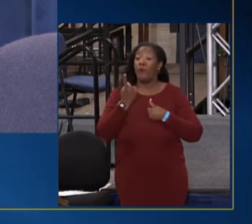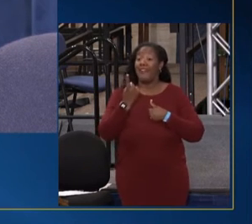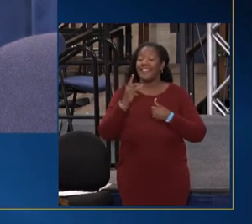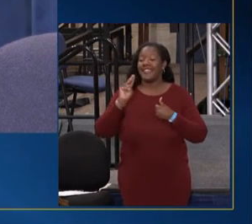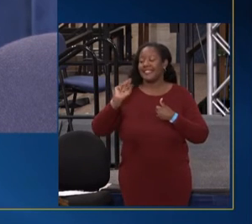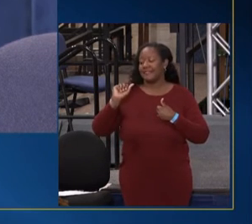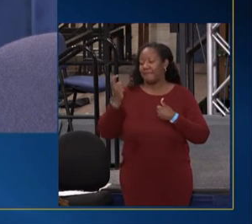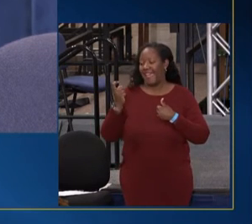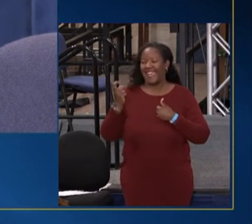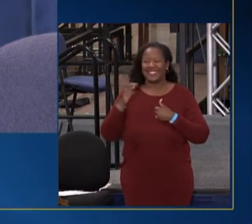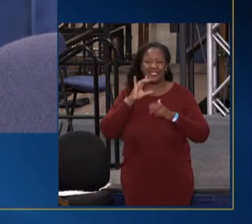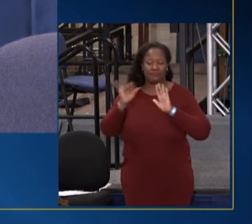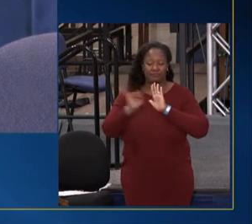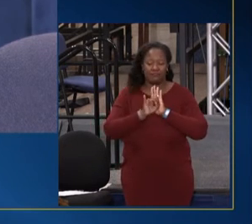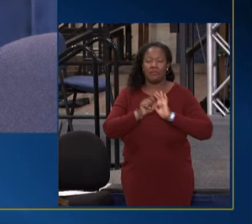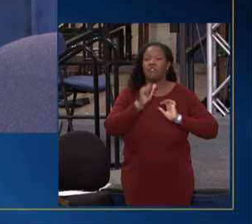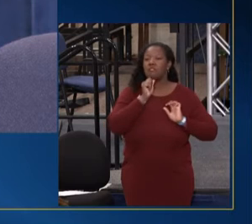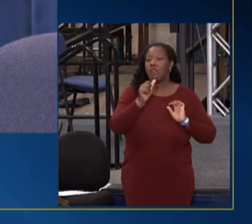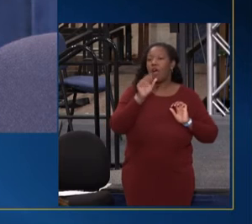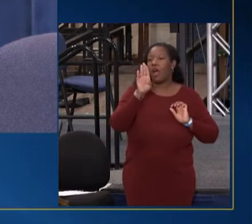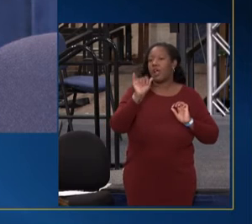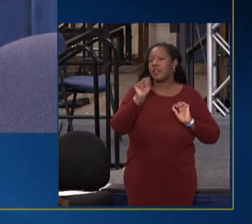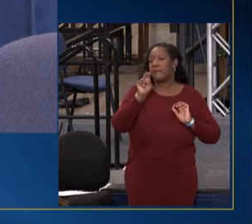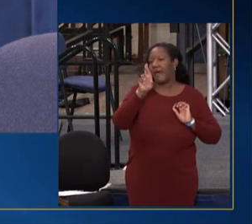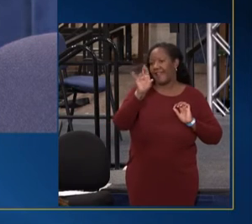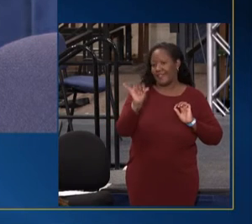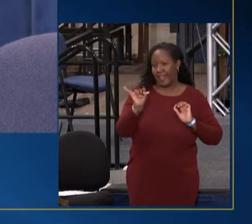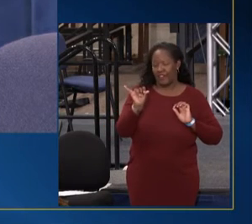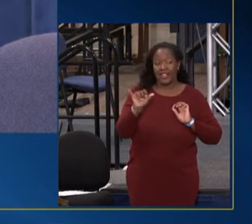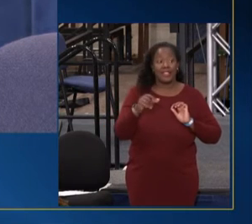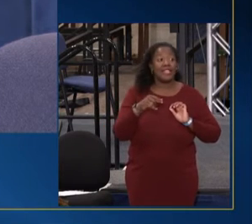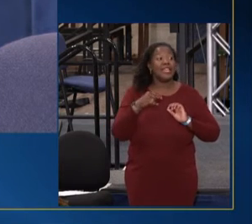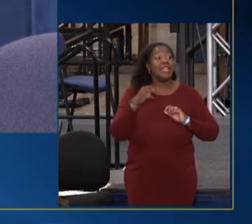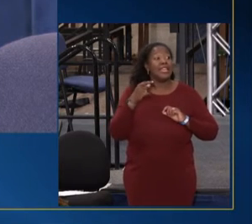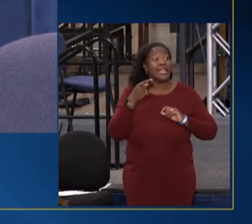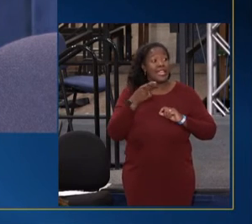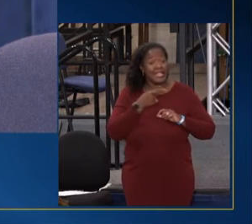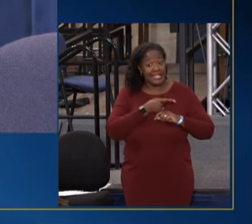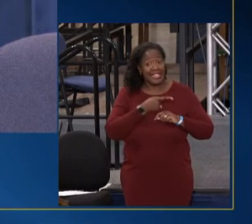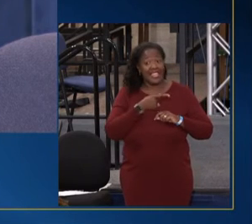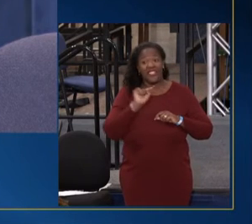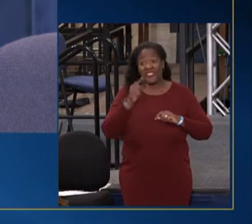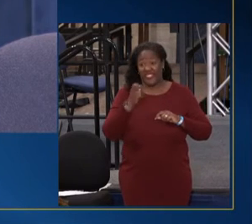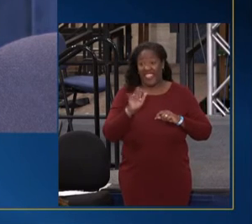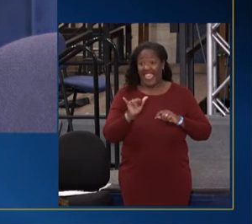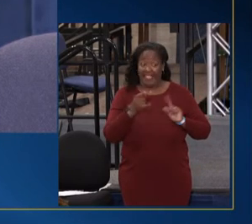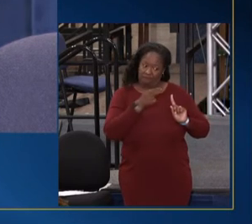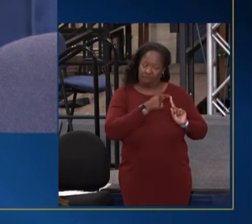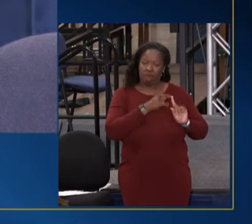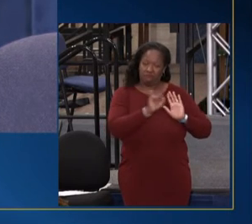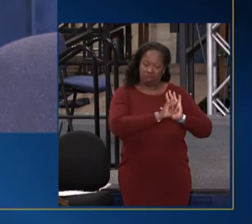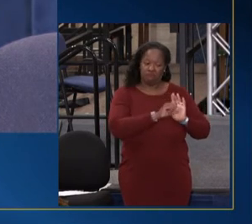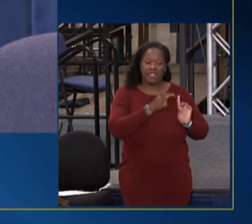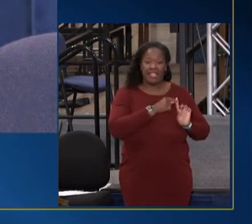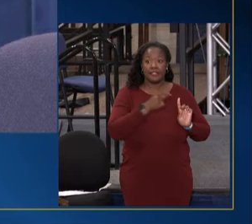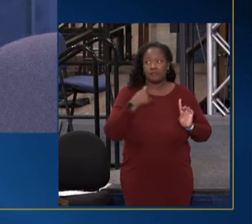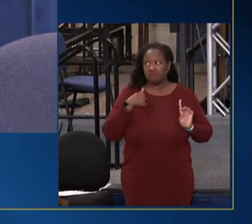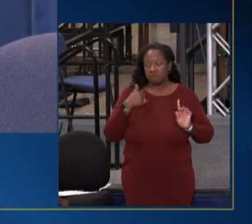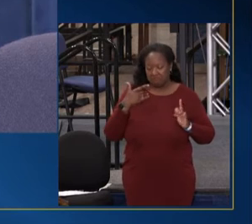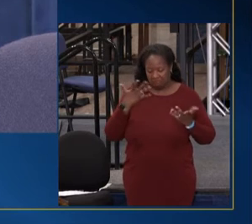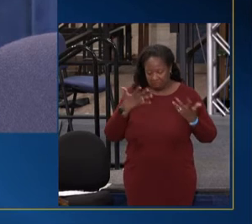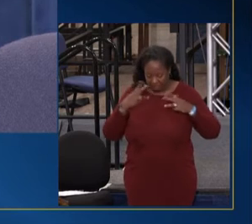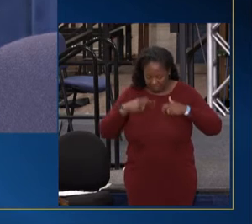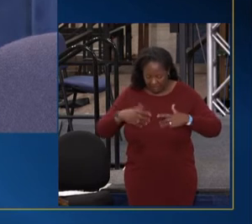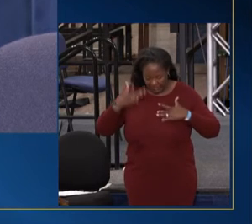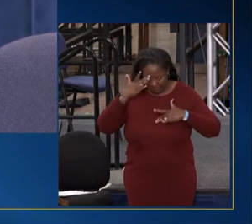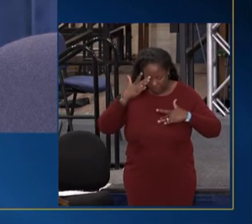identifies as non-binary and is thinks that they have depression. So the website already takes you through